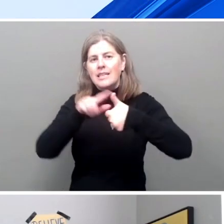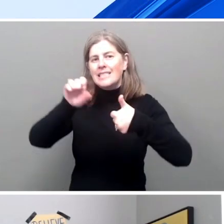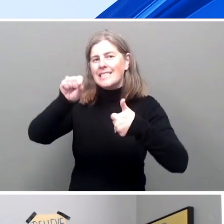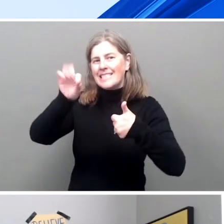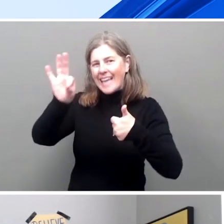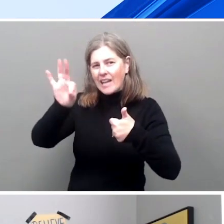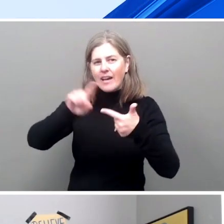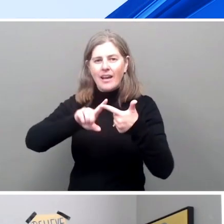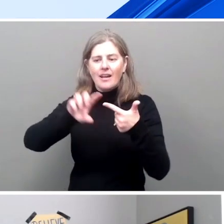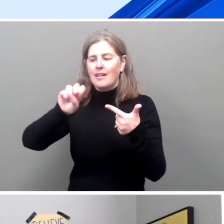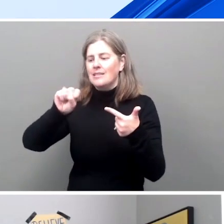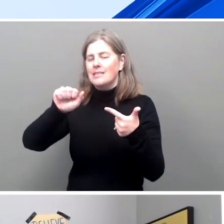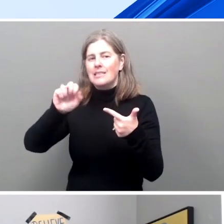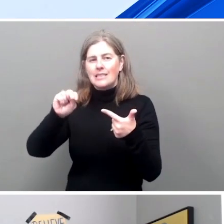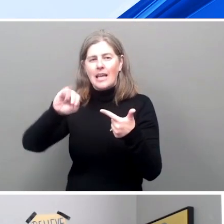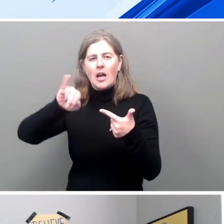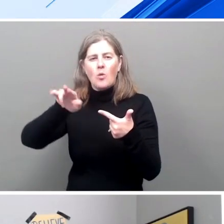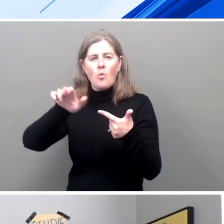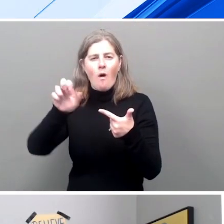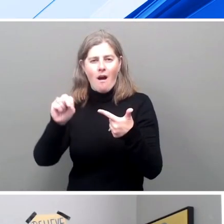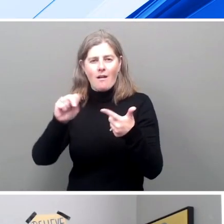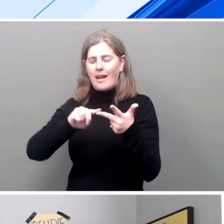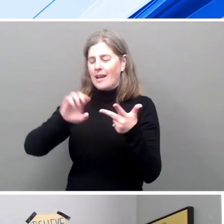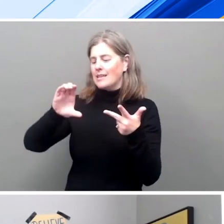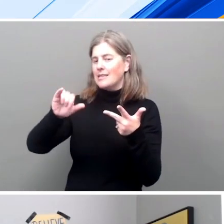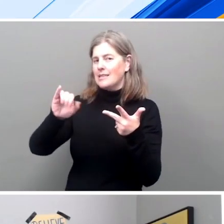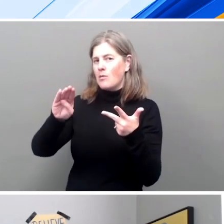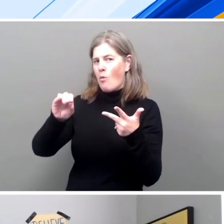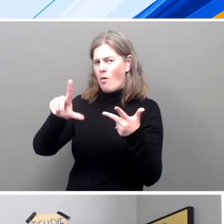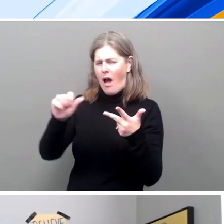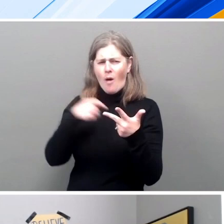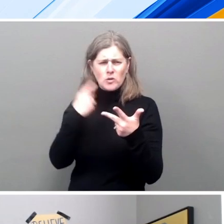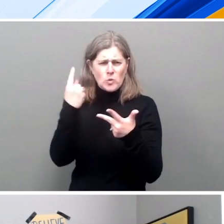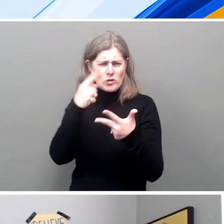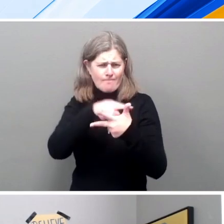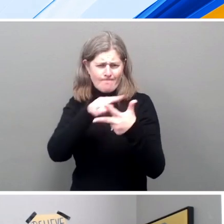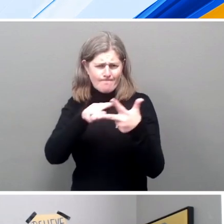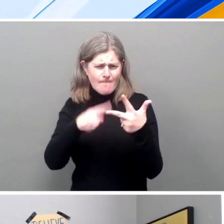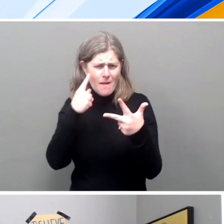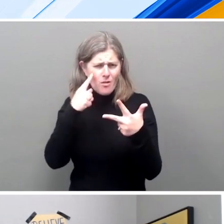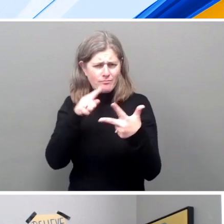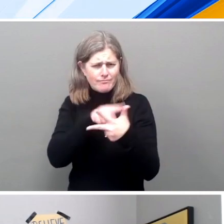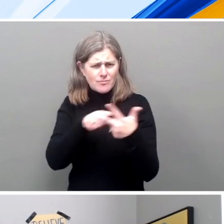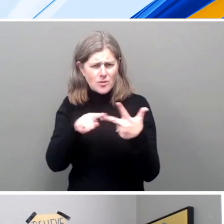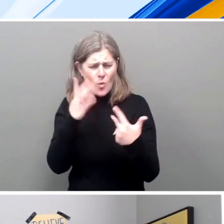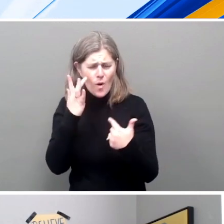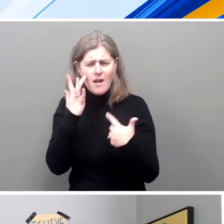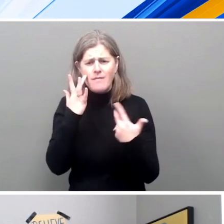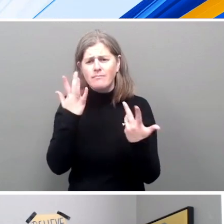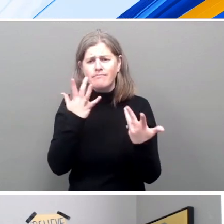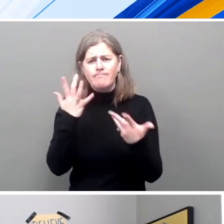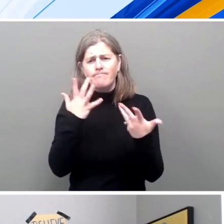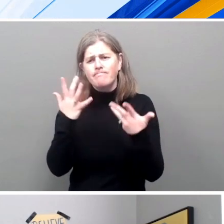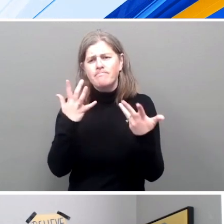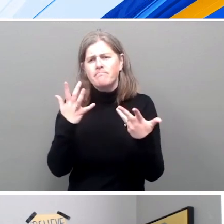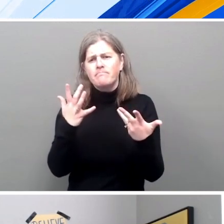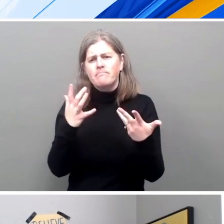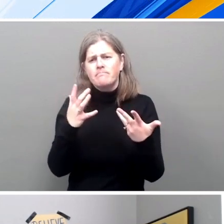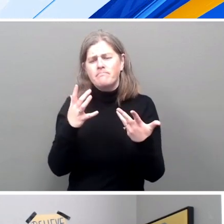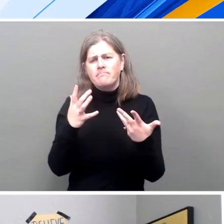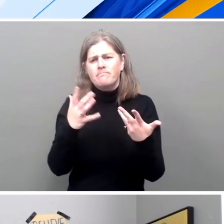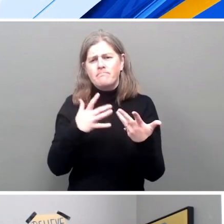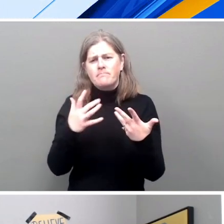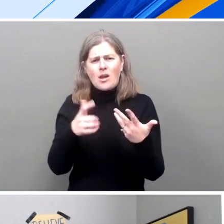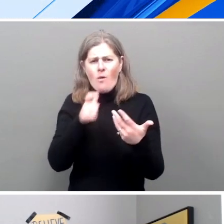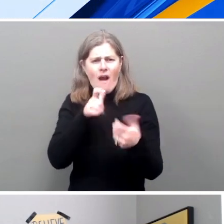and Cibola. And I guess I just was wondering a couple of things about that. One being, I don't think I have the